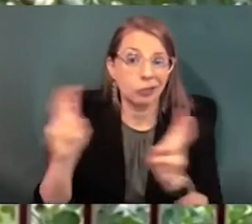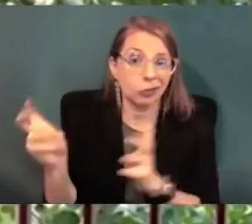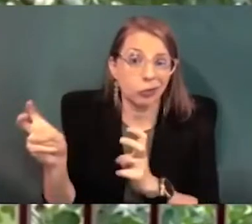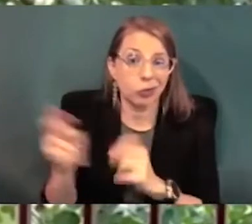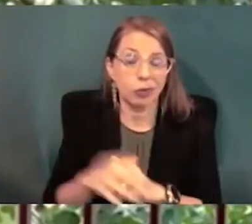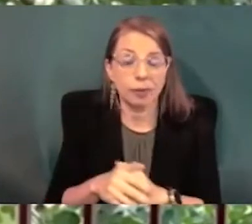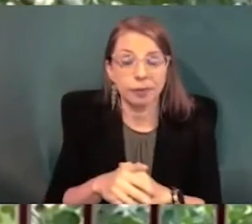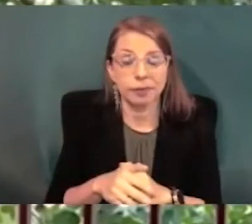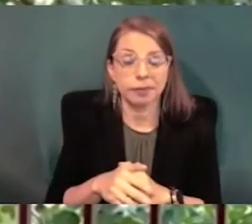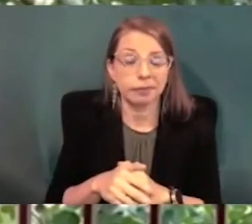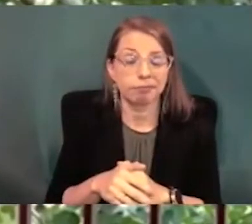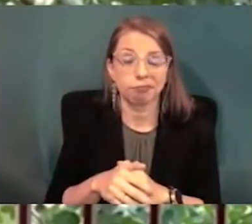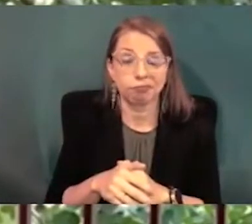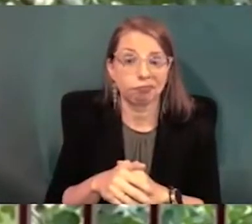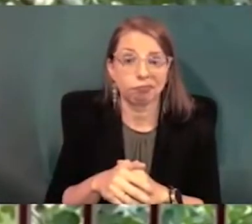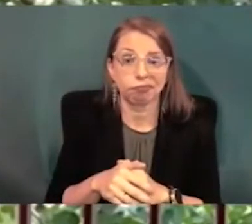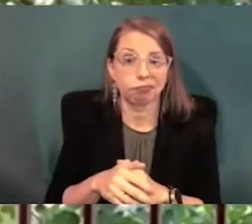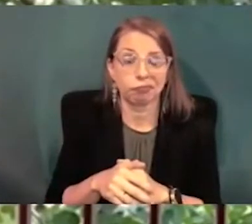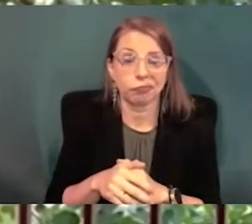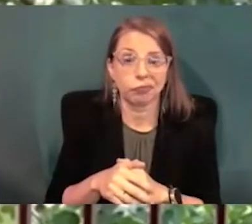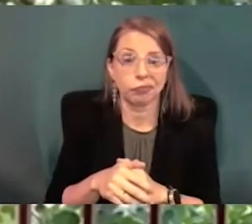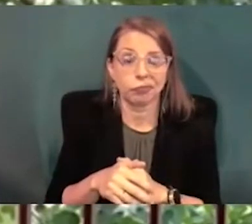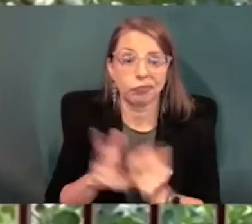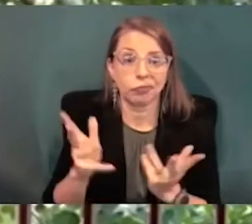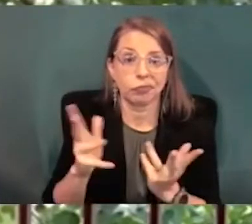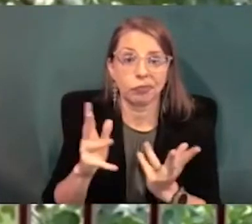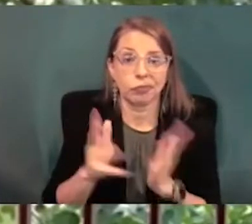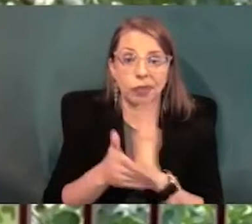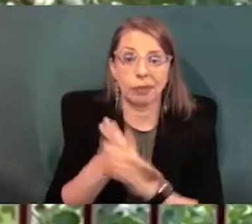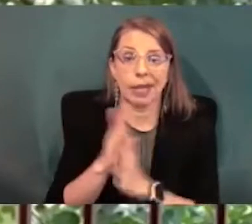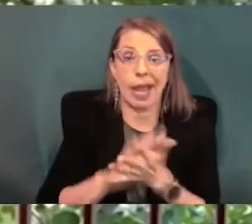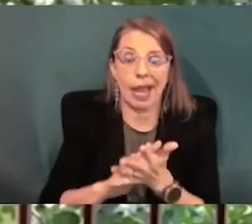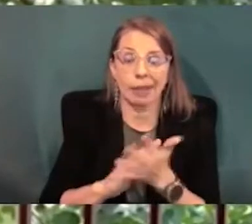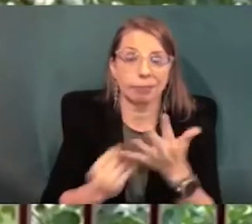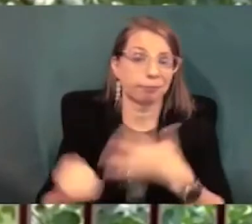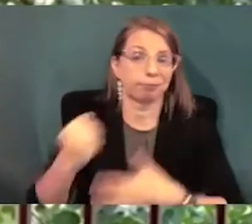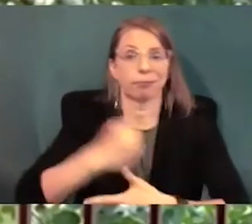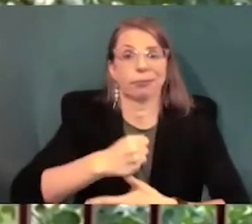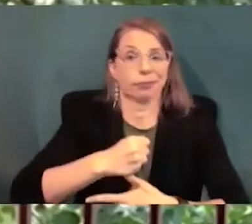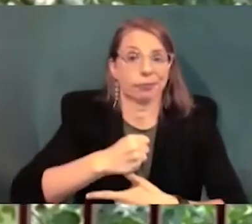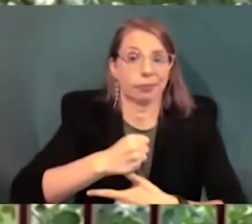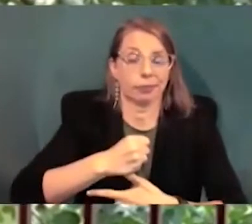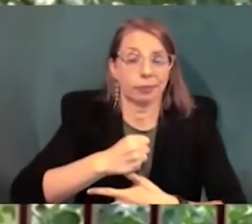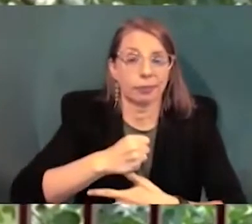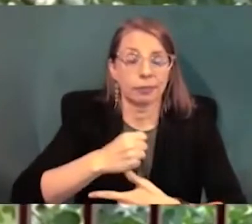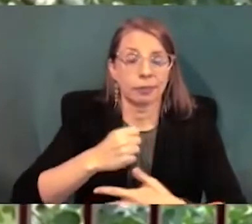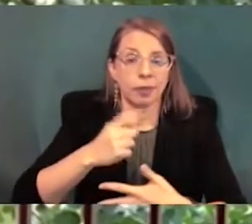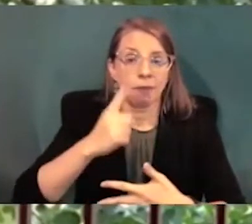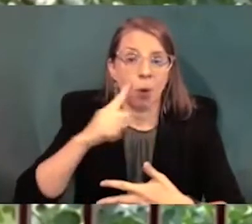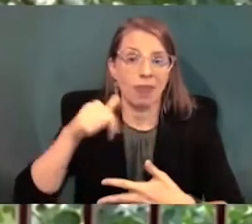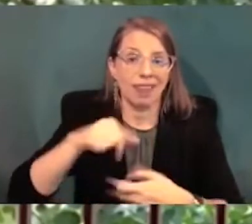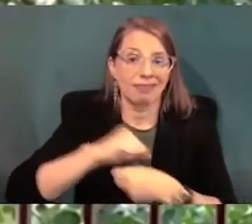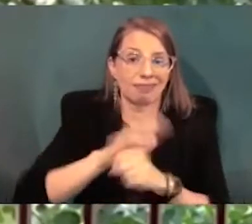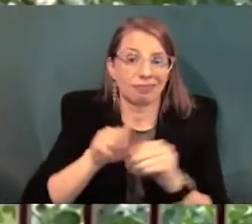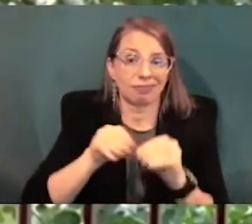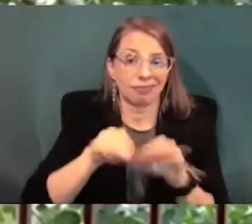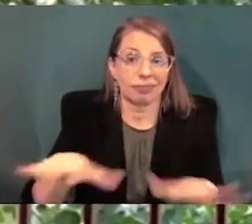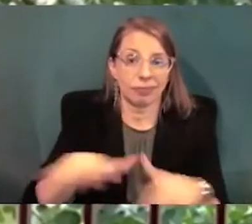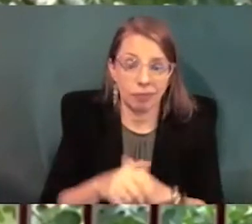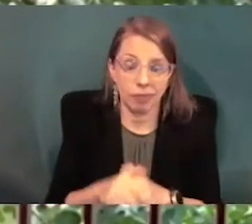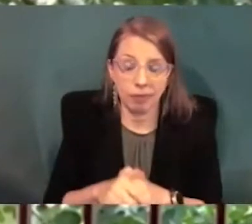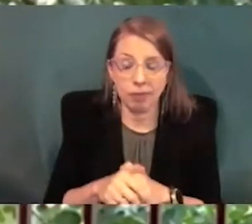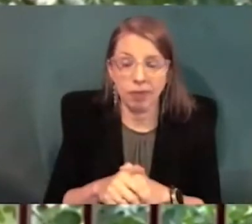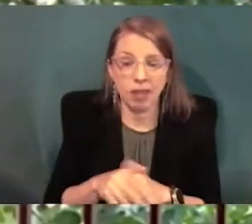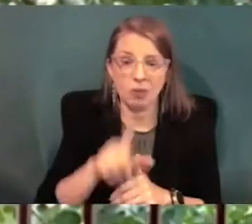the forefront during this, which it didn't have to. This is a medical issue. It's fairly black and white. We know the